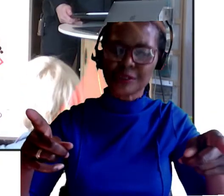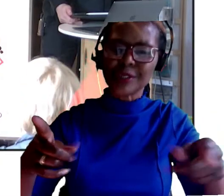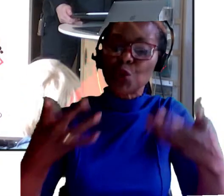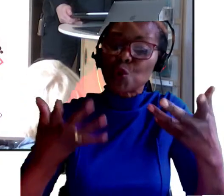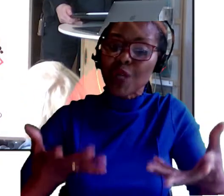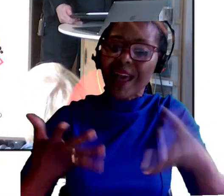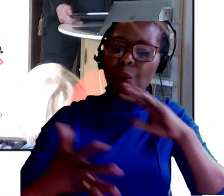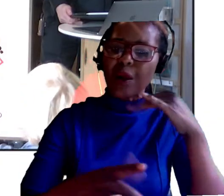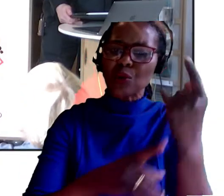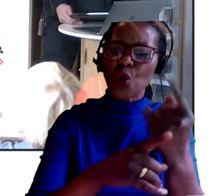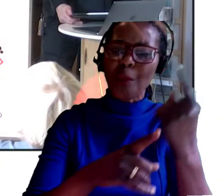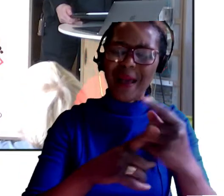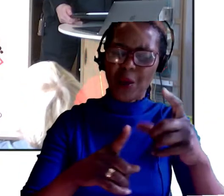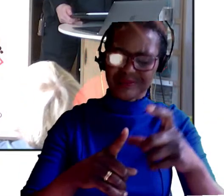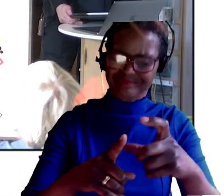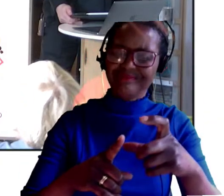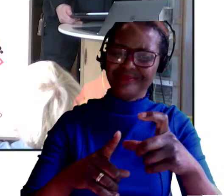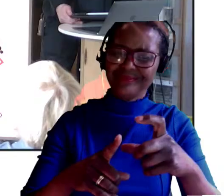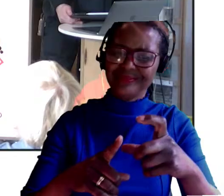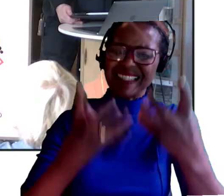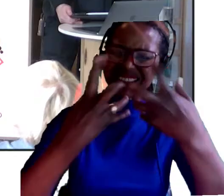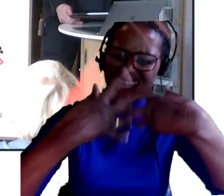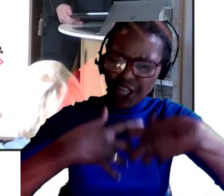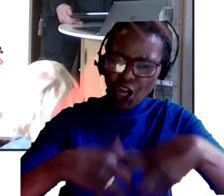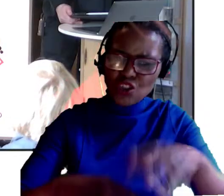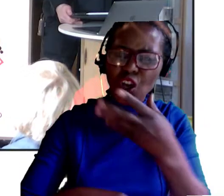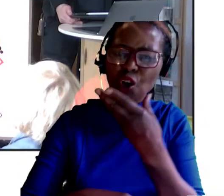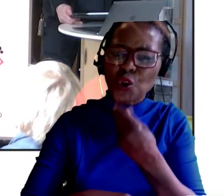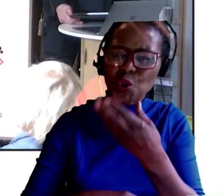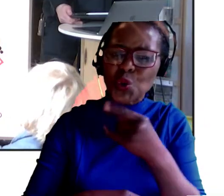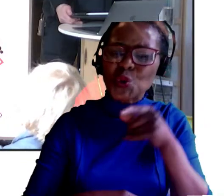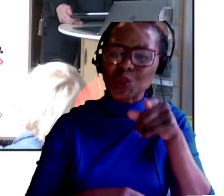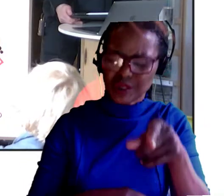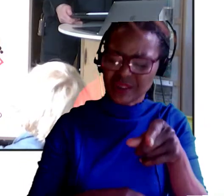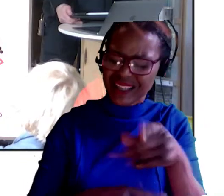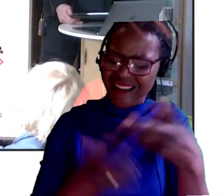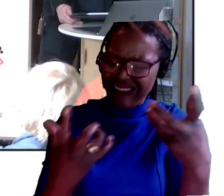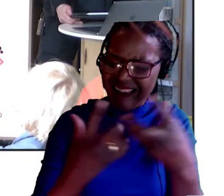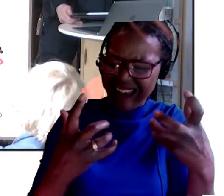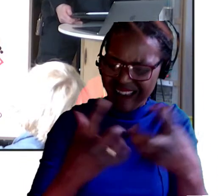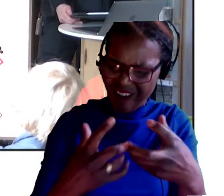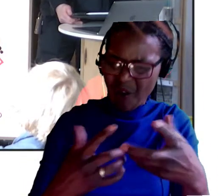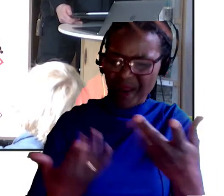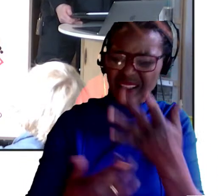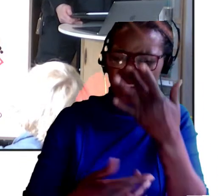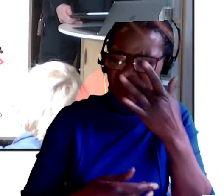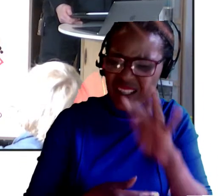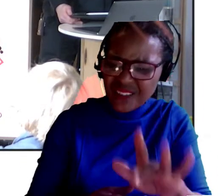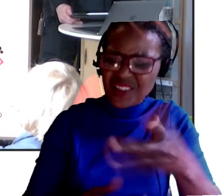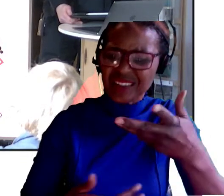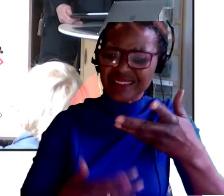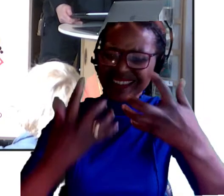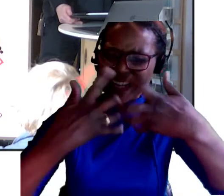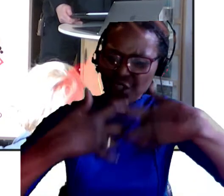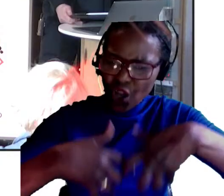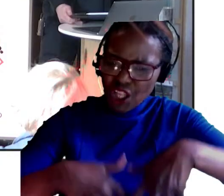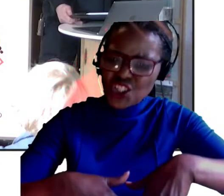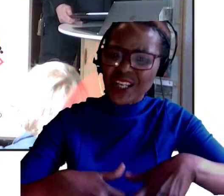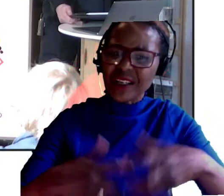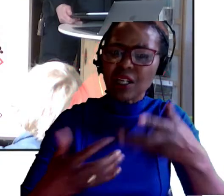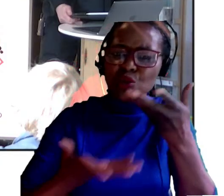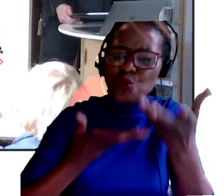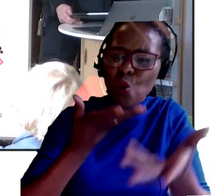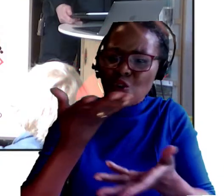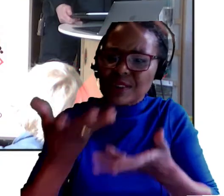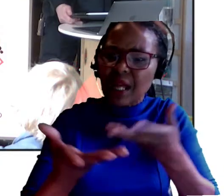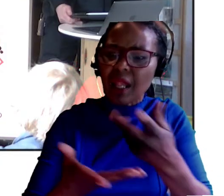how technology is used in fiction, the emotional storytelling made possible by both real and imagined technologies, and how storytellers can make